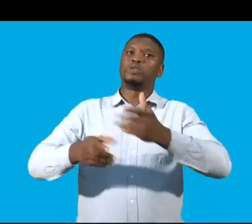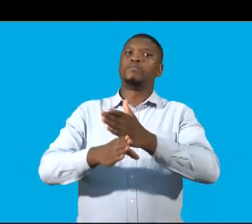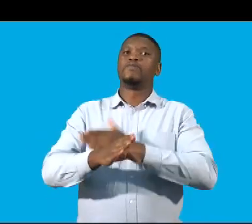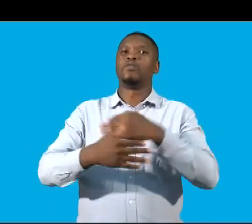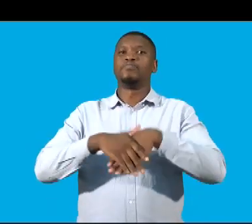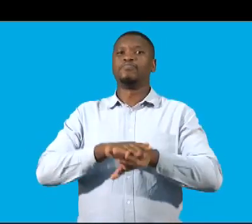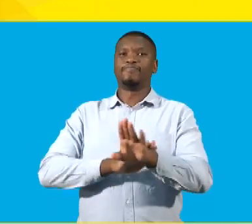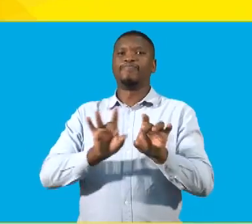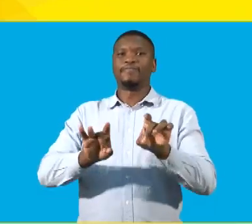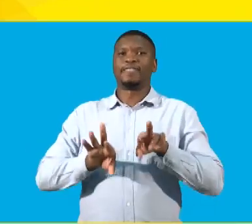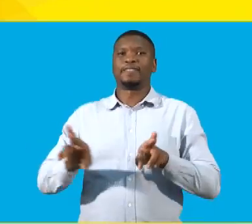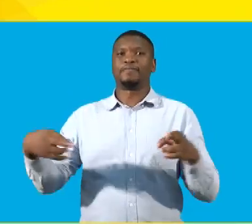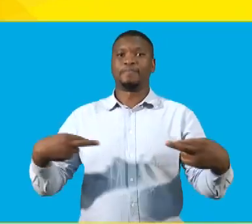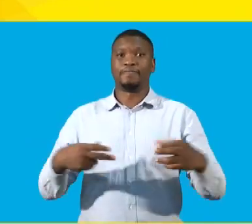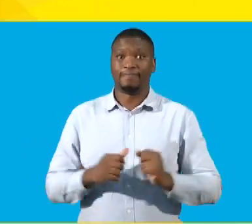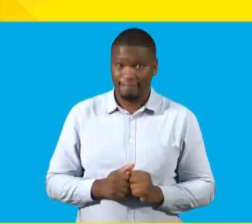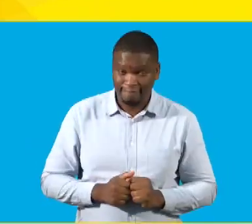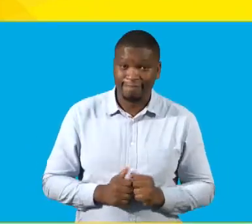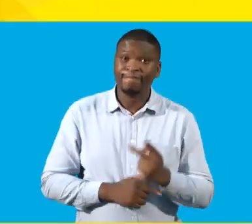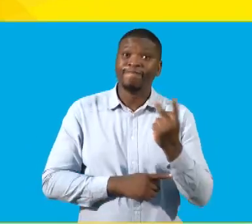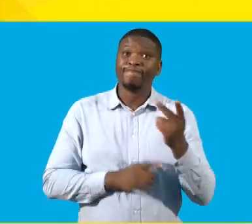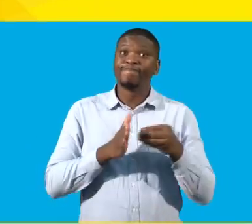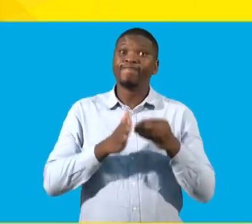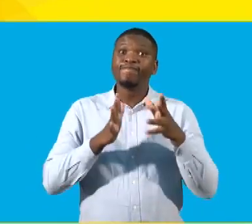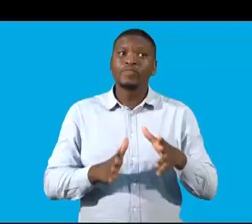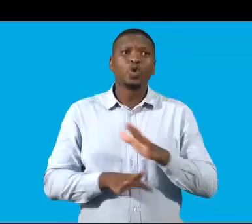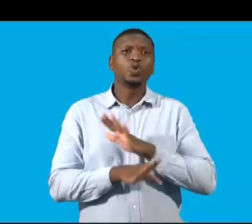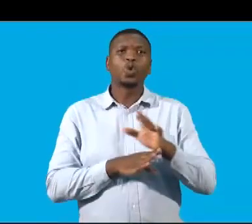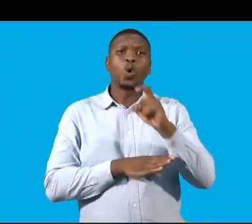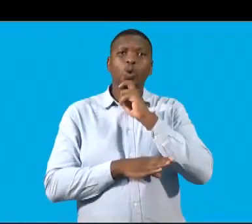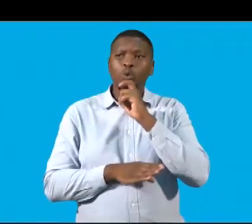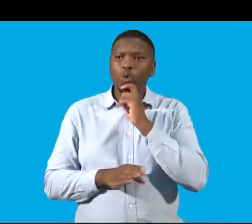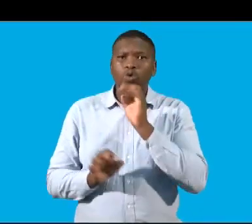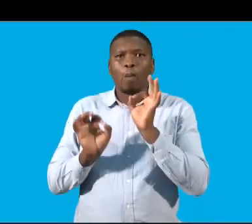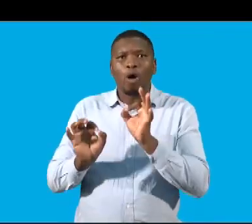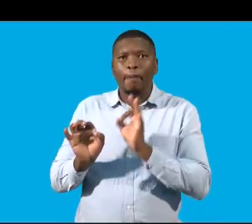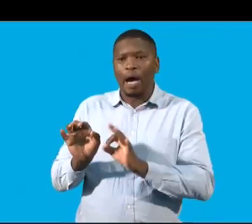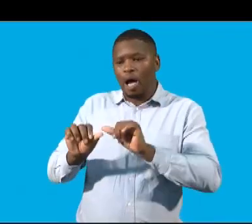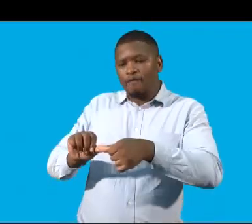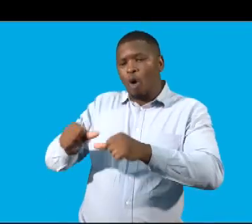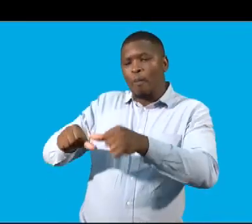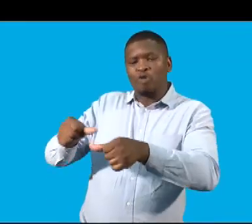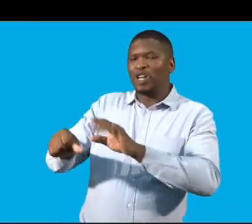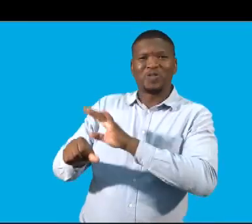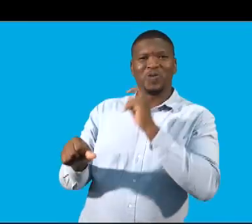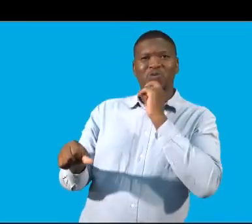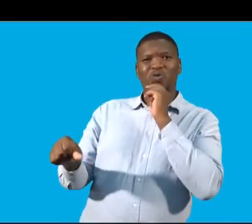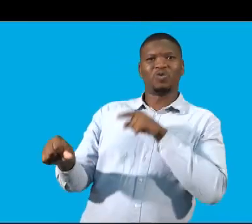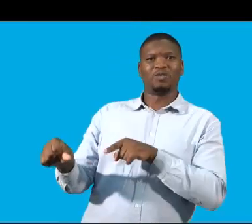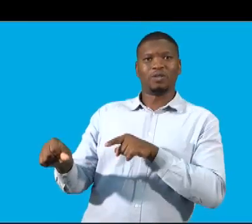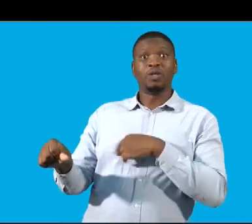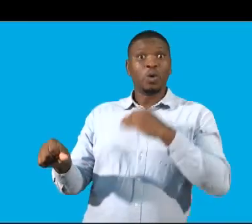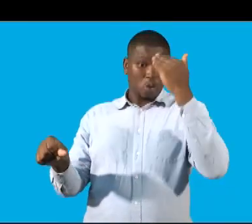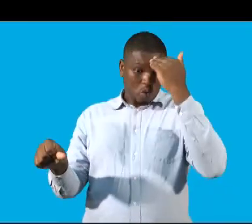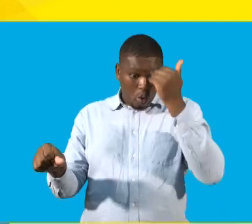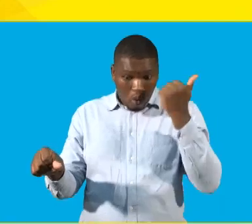that exam room. And when it comes to the exam, learners do not use the formula sheet to write down the formula. So you know which formula you want